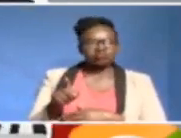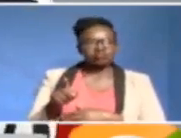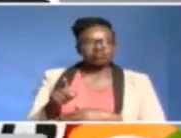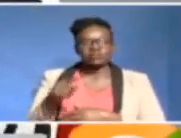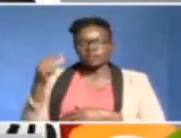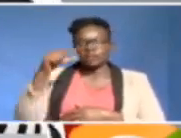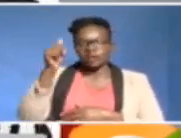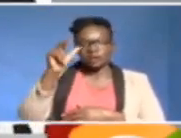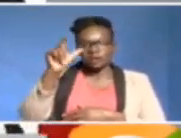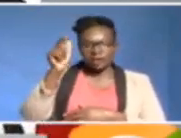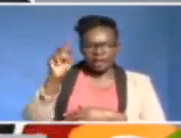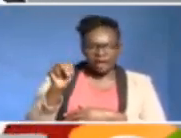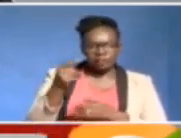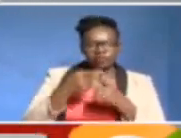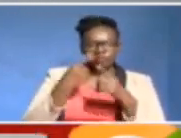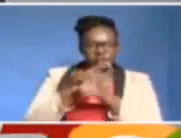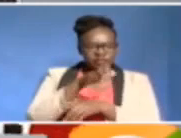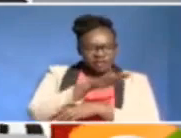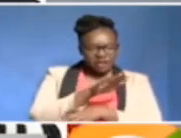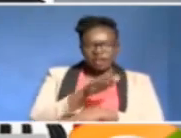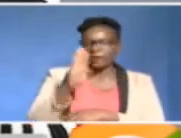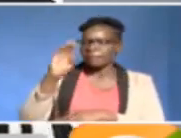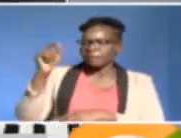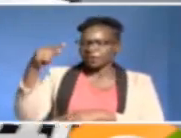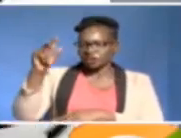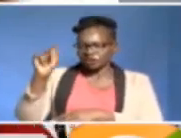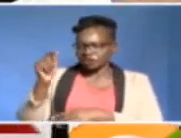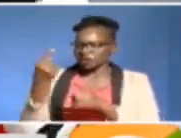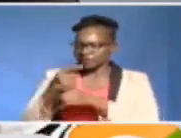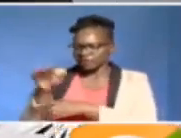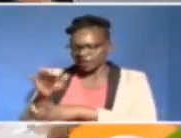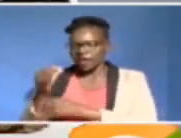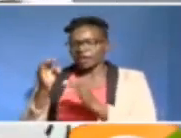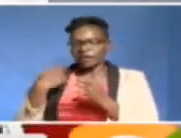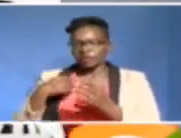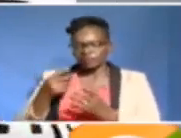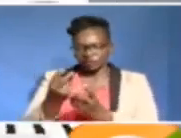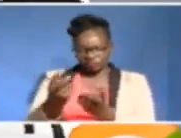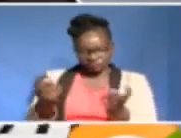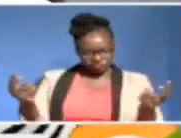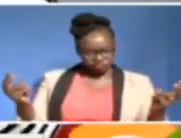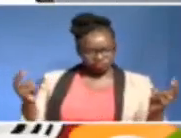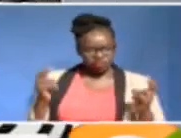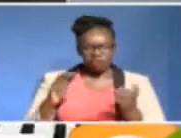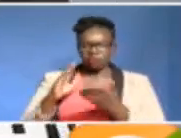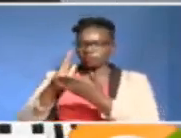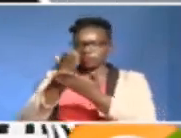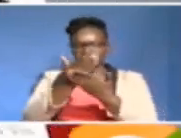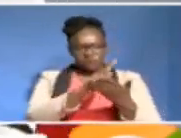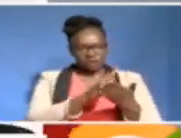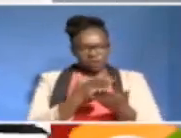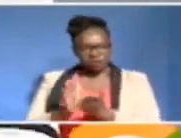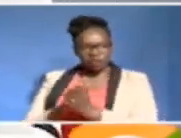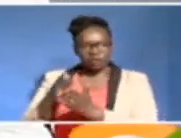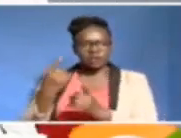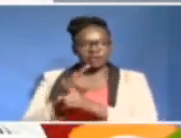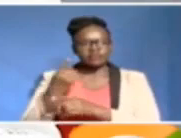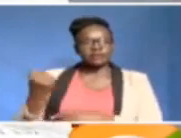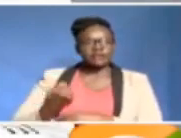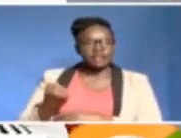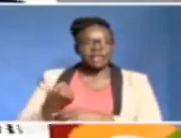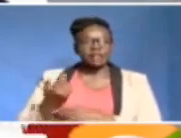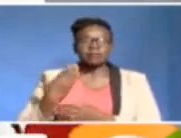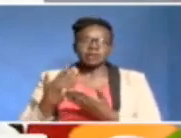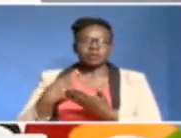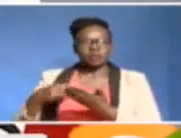Glam Pam comes from where she comes from. Mm. You know, Bridget the same. Yeah. If we had a platform where we could share with girls who are coming up, young girls, we could talk. We